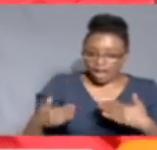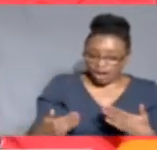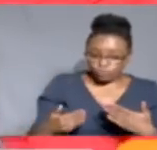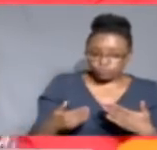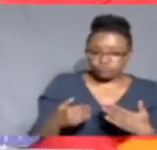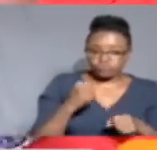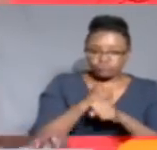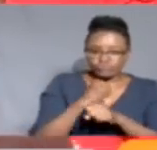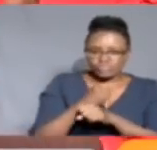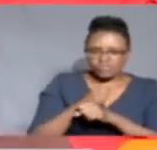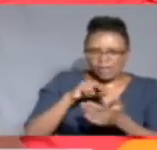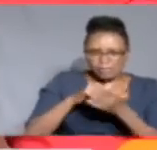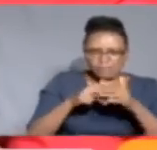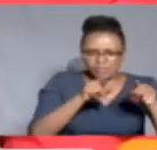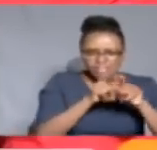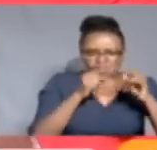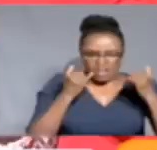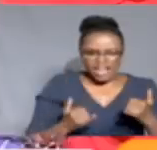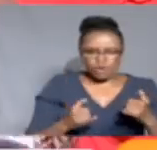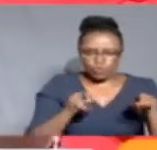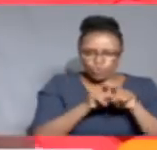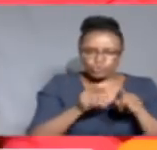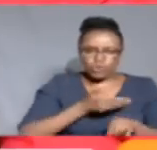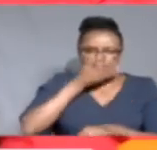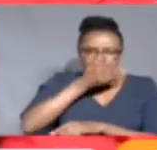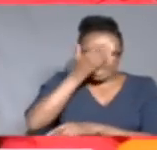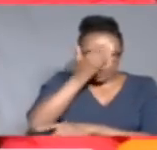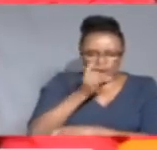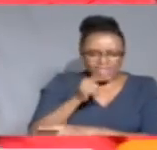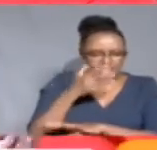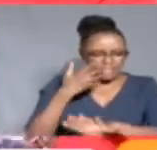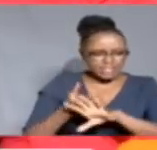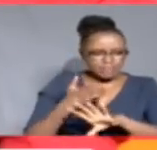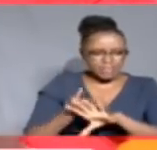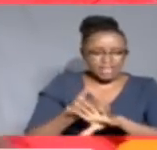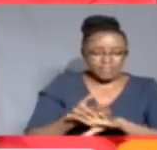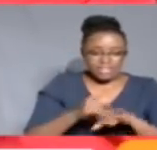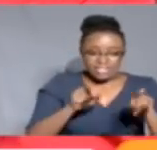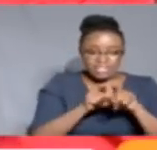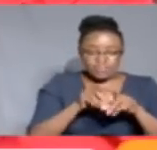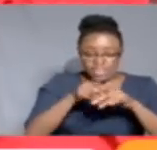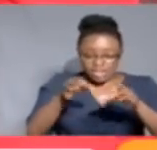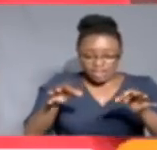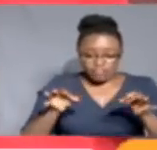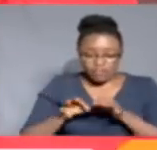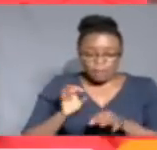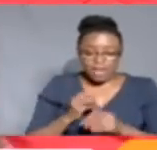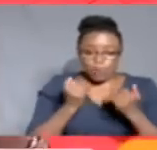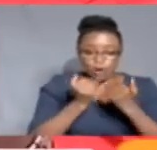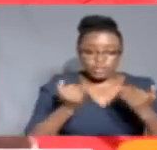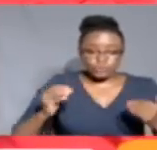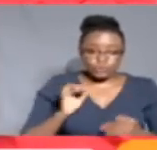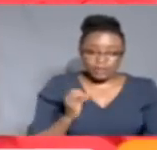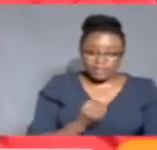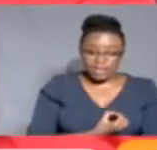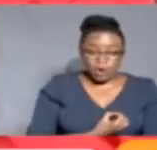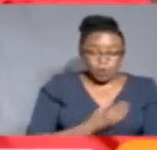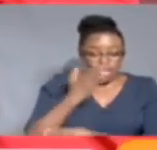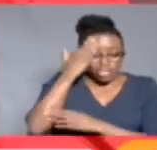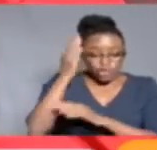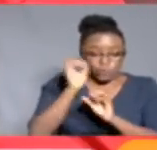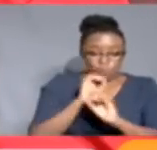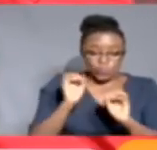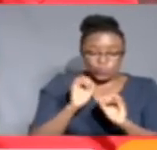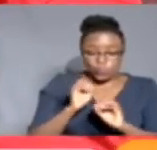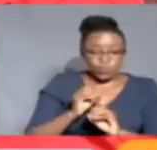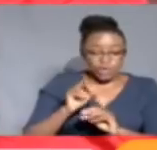that no is also an answer, because that has been very difficult, that even in our family, our children, they don't know no is also